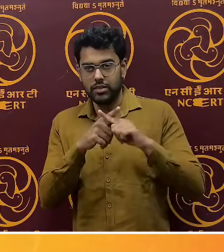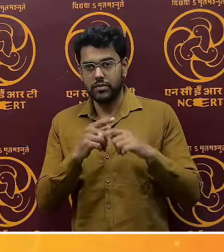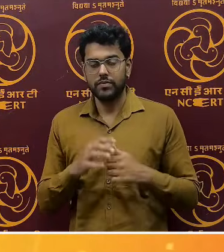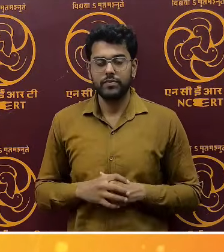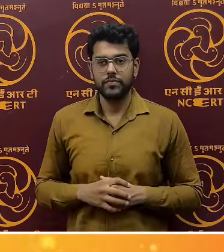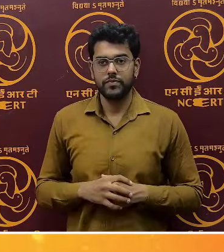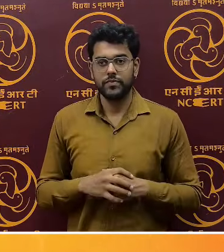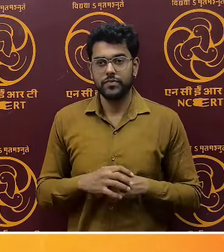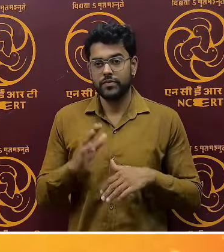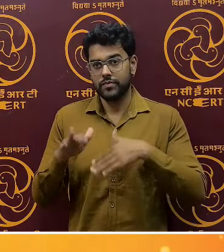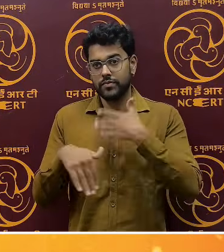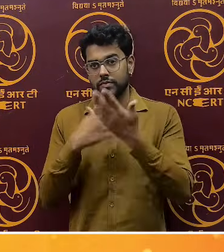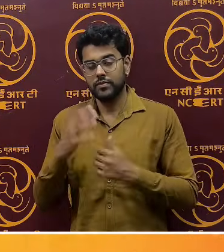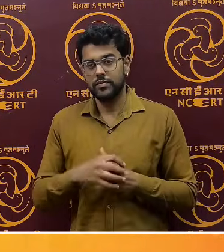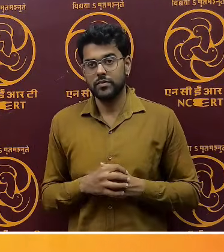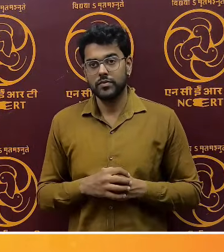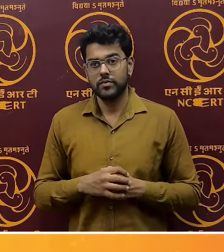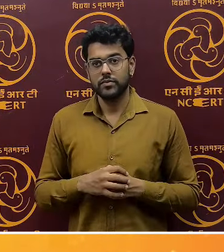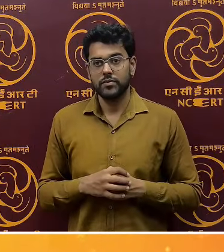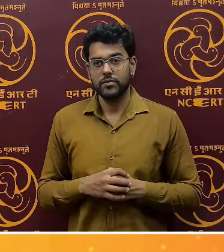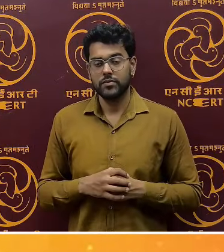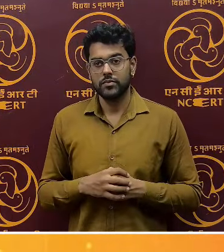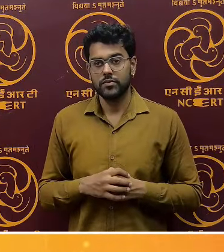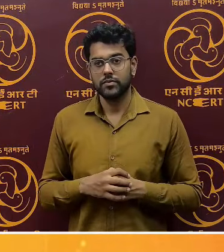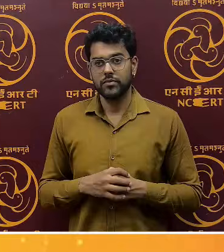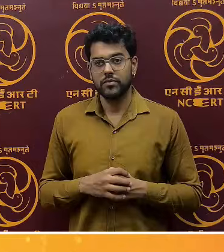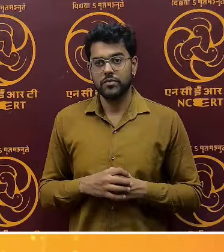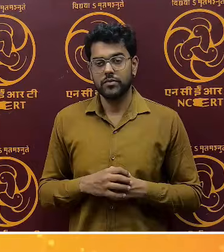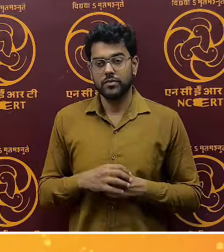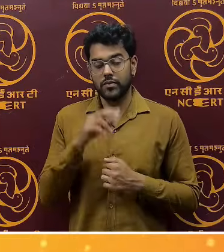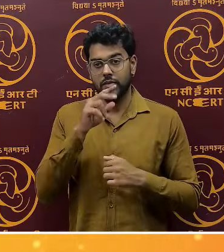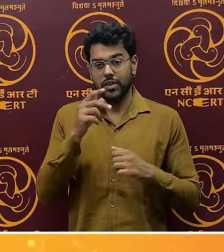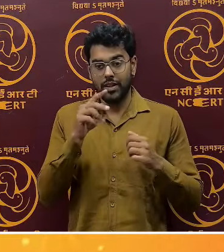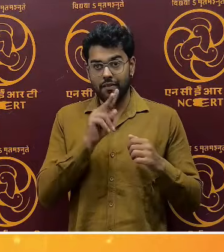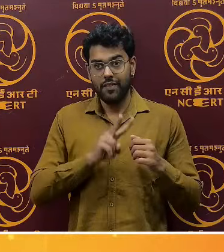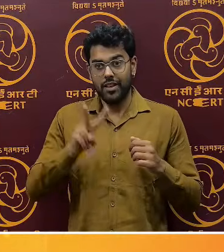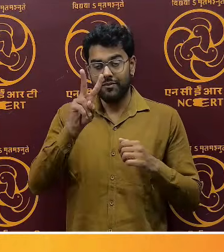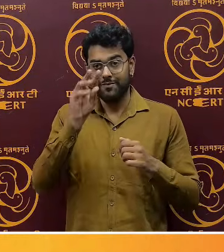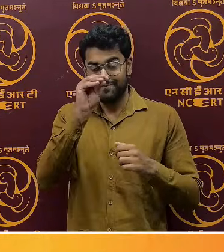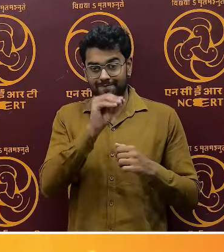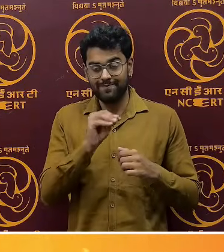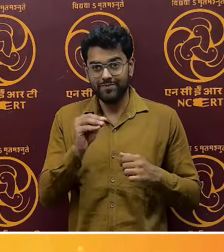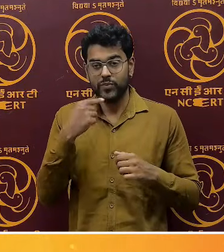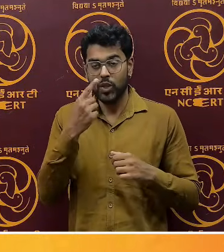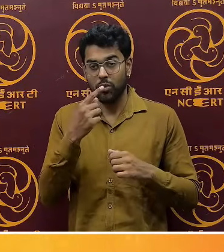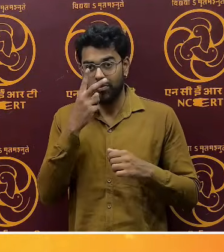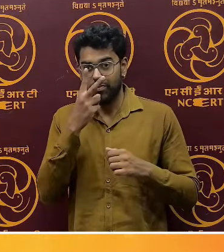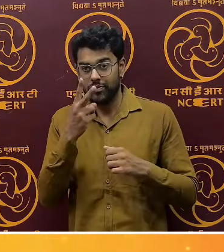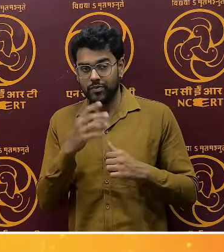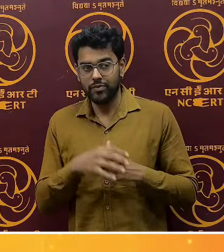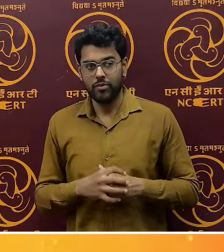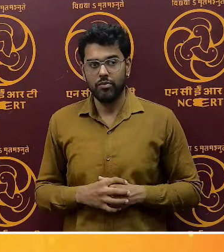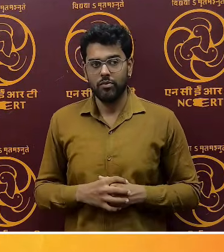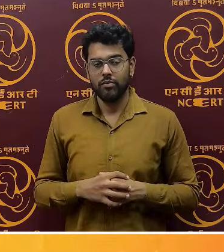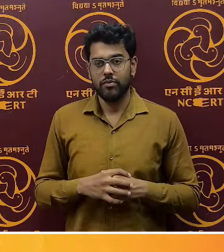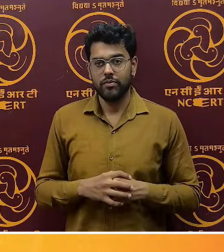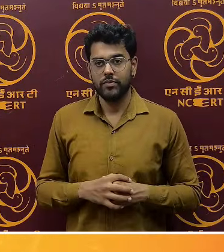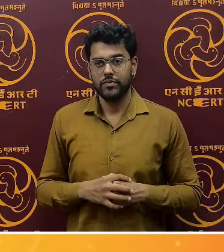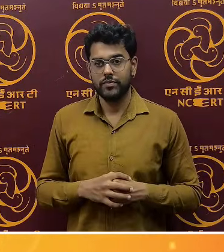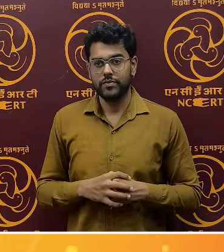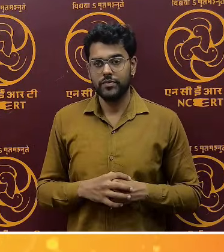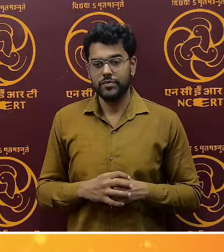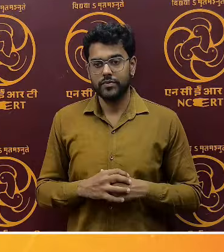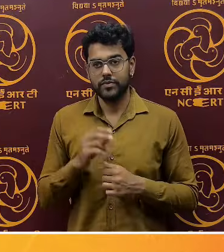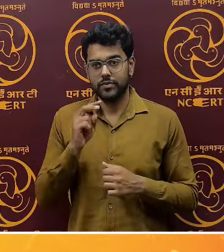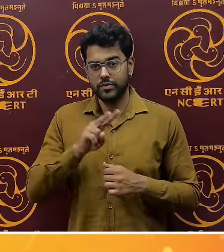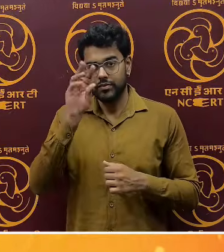these. Next, find, fill the values. You can see in the input box, enter the